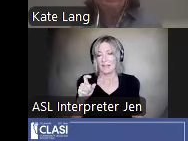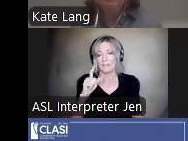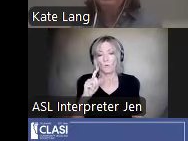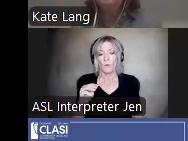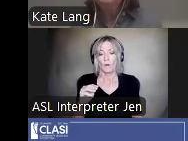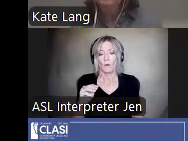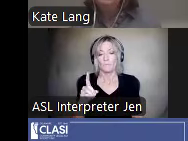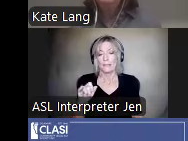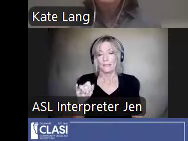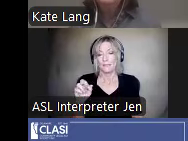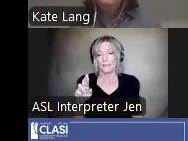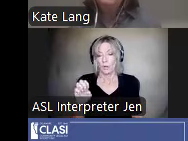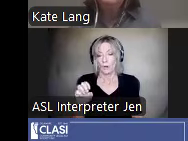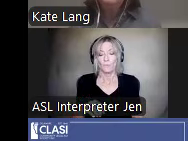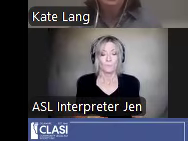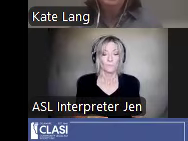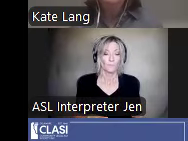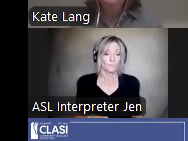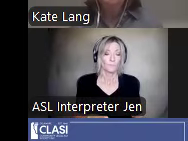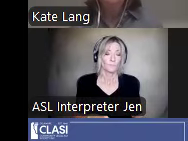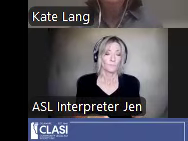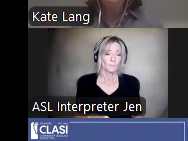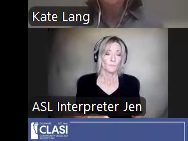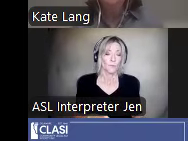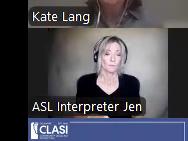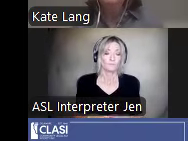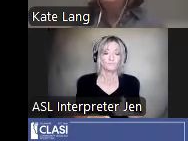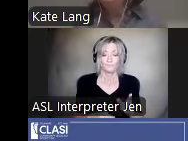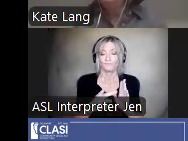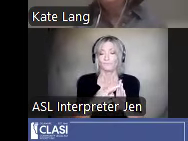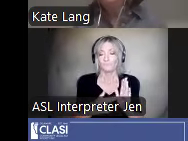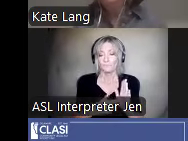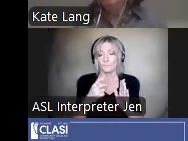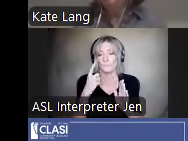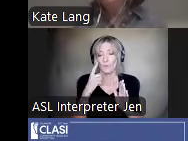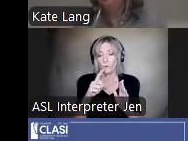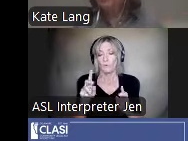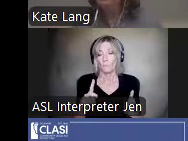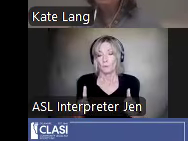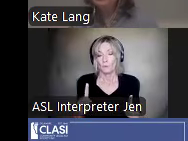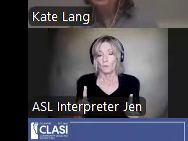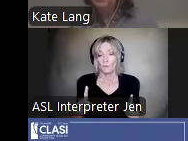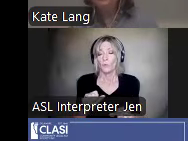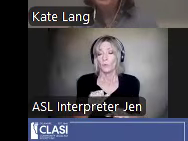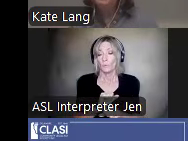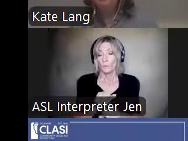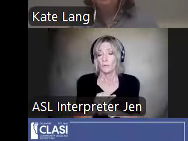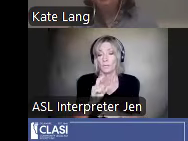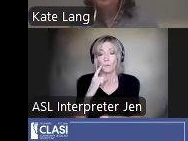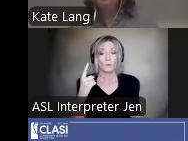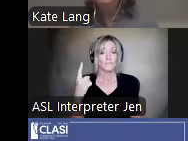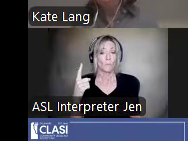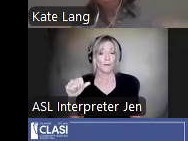purposes. This is the rules for people who are working for somebody else as